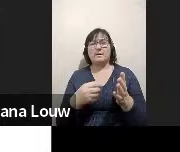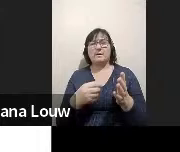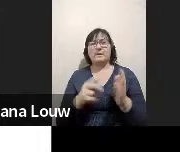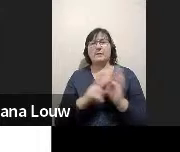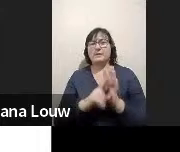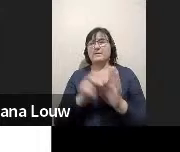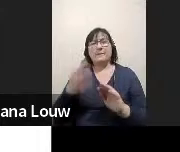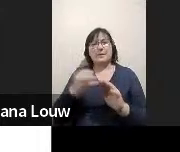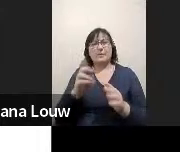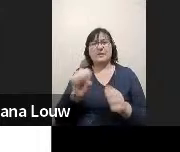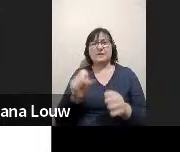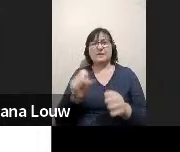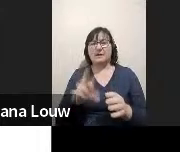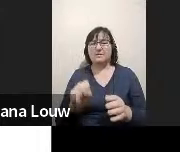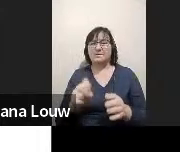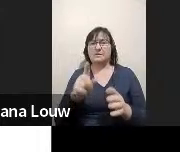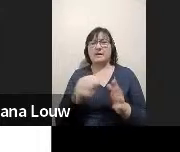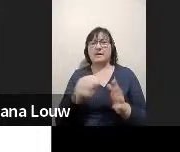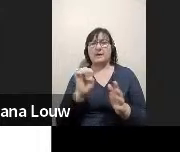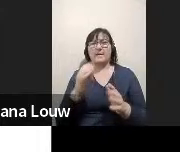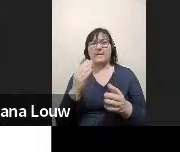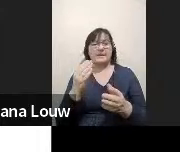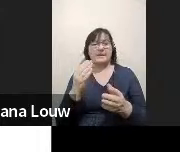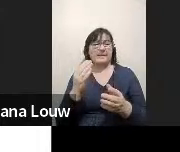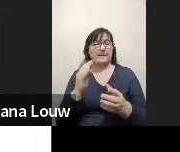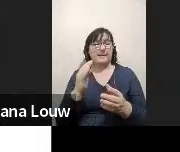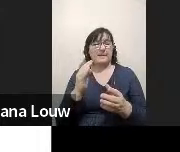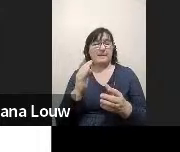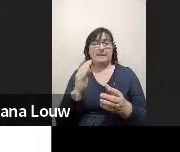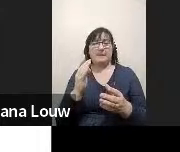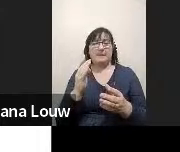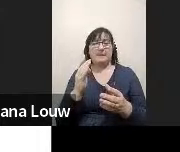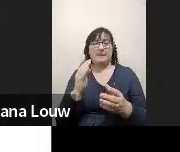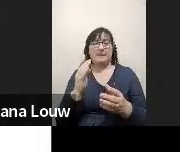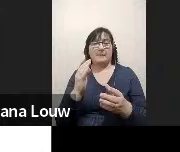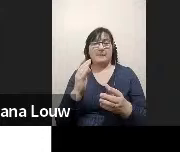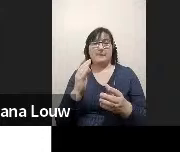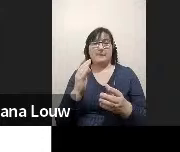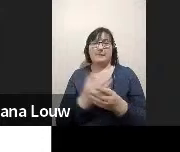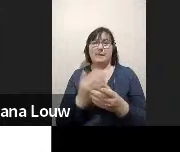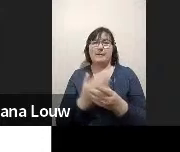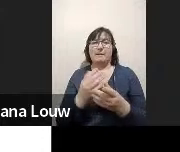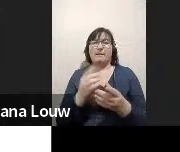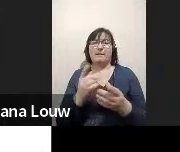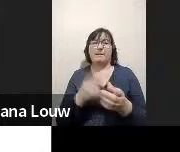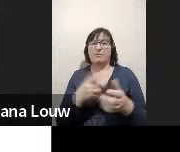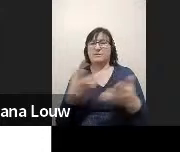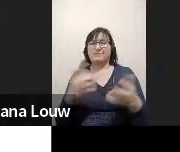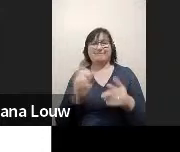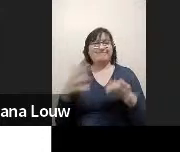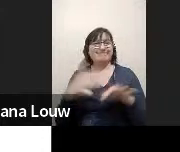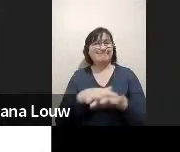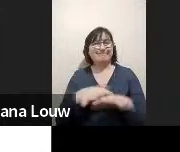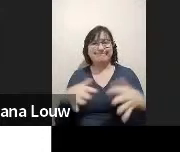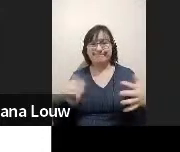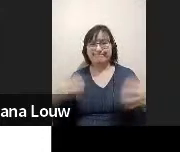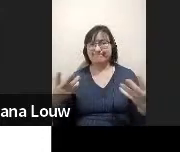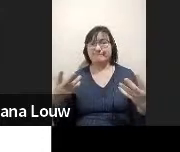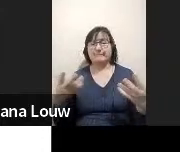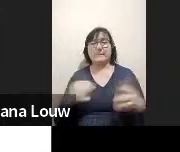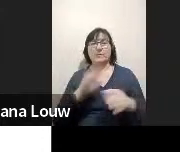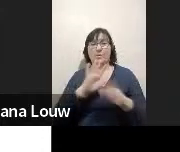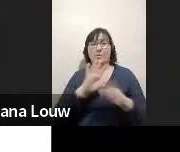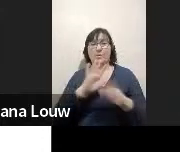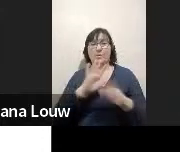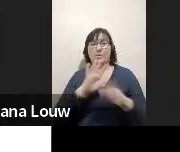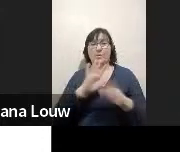the cell phone number, or the registered representative and the entity details are not merged. So those things need to be done. Those are steps that I have